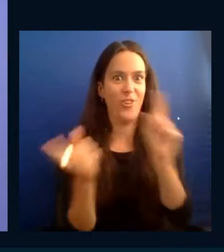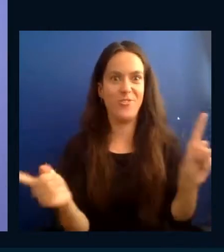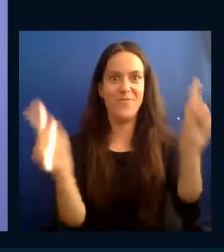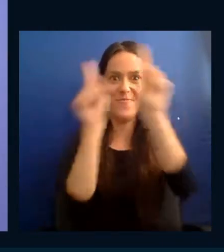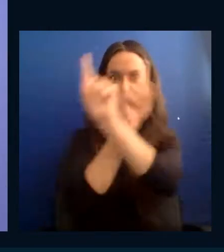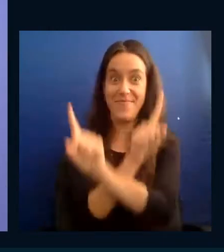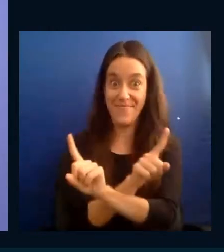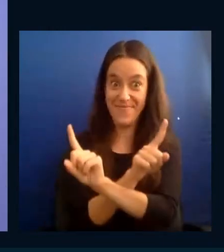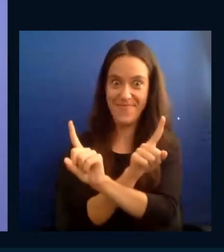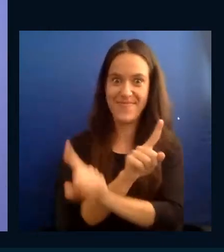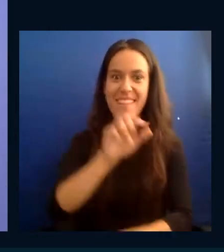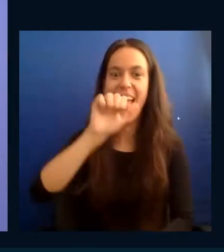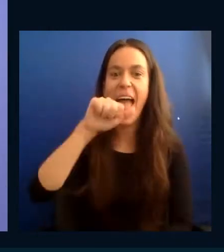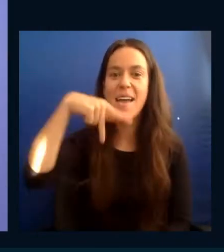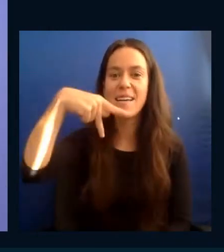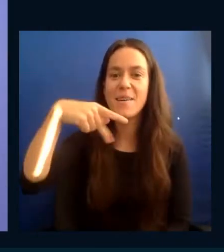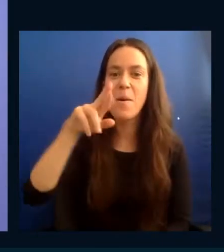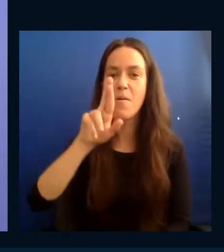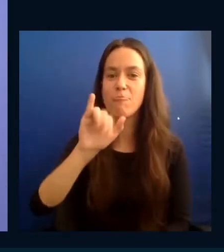Hello.